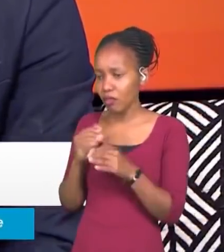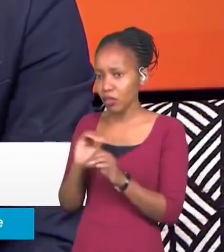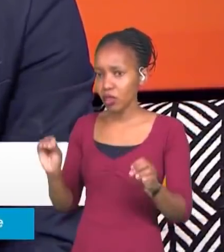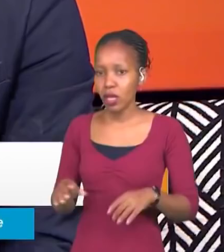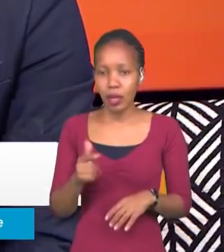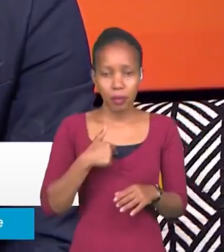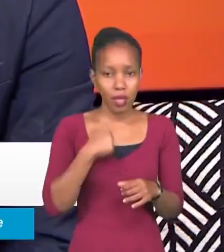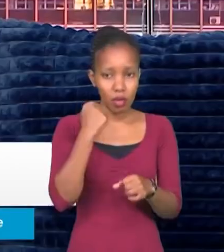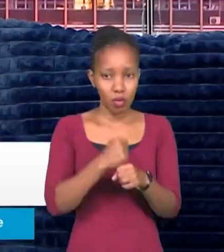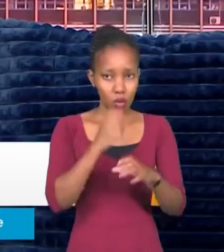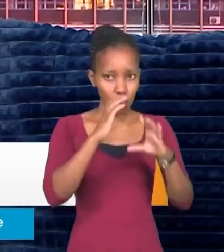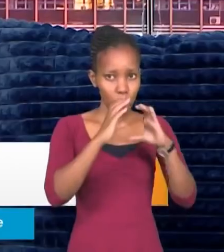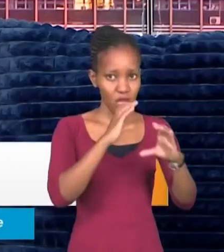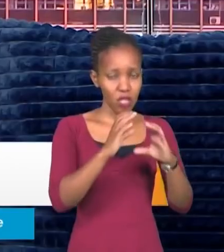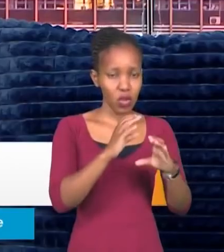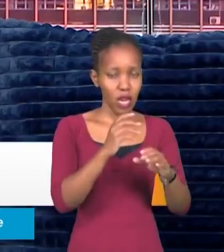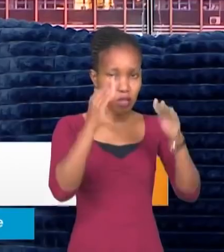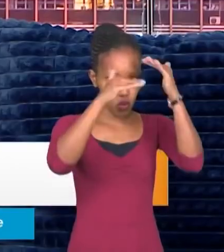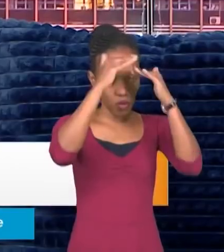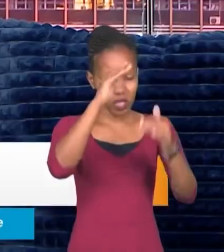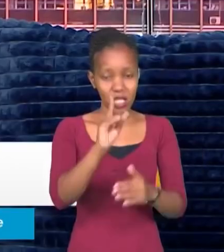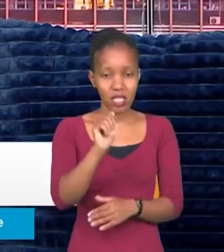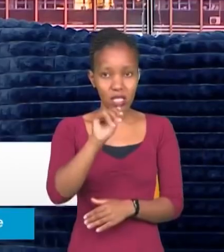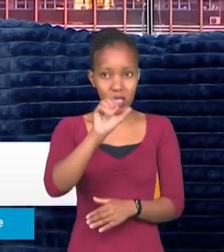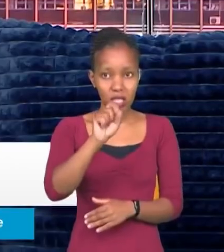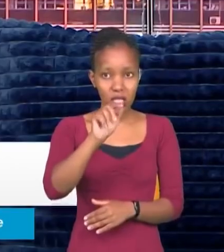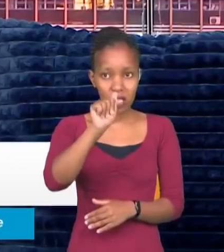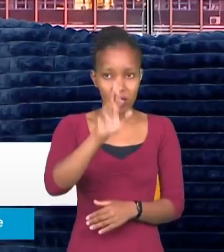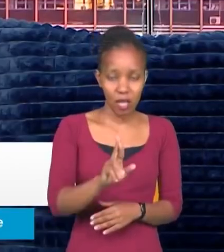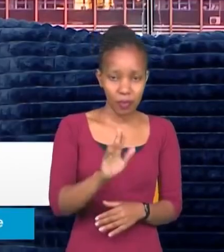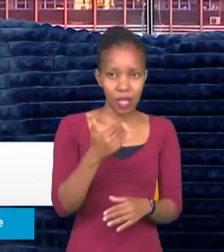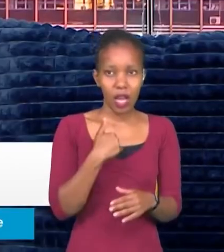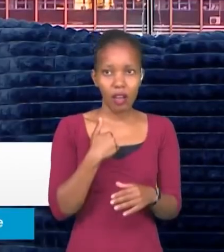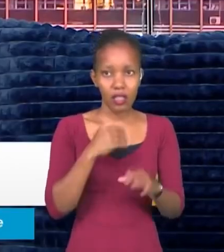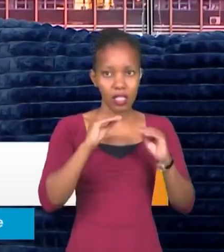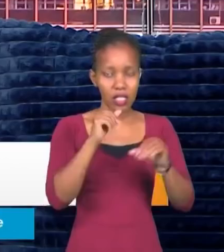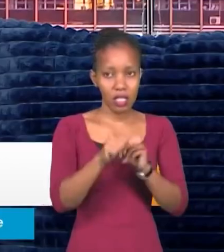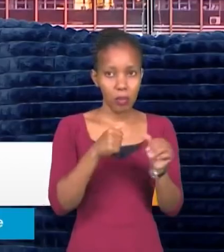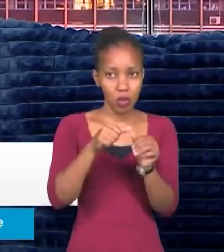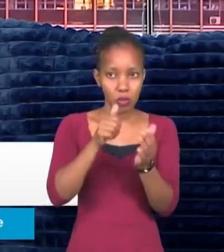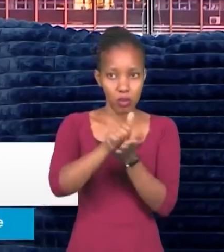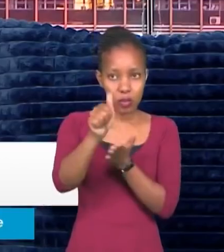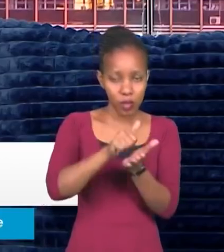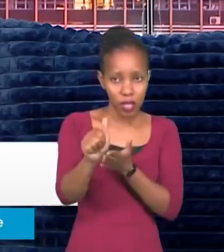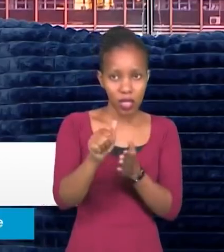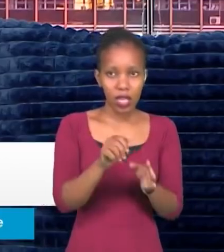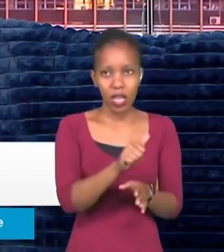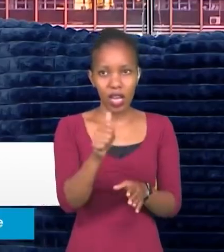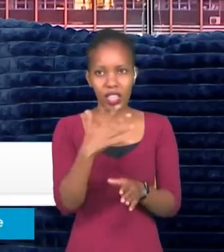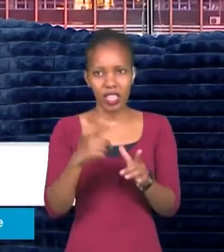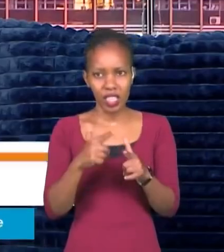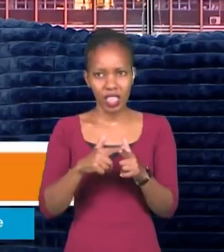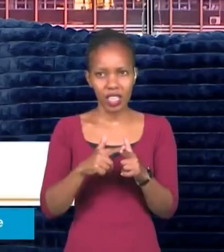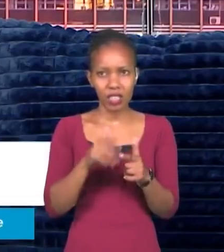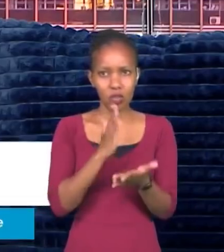doing my master's in communication at Daystar, there was a unit that were teaching us about publishing and intellectual property. Mm-hmm. And I realized you just